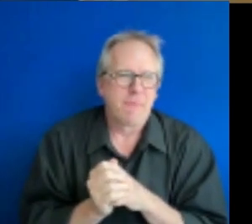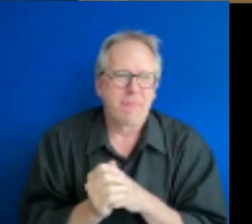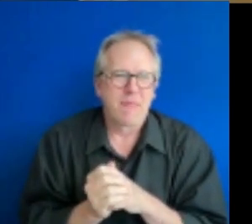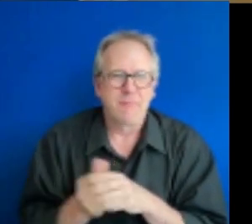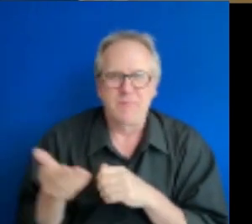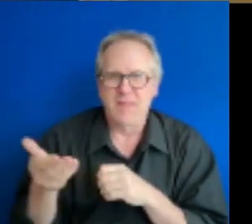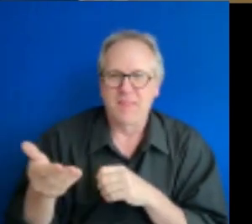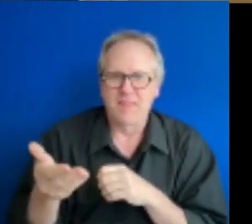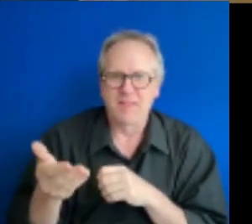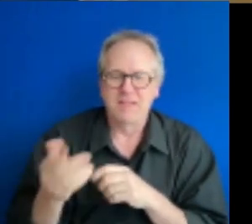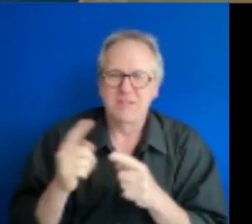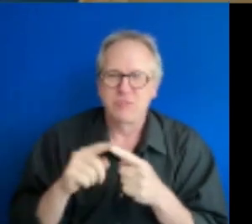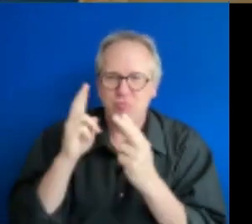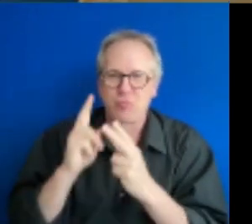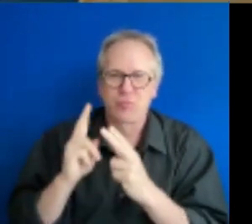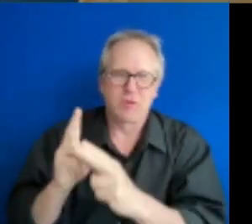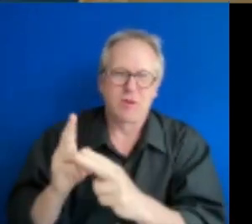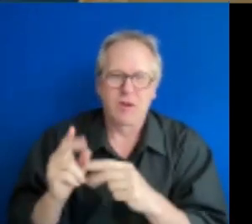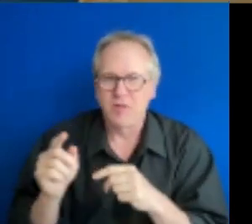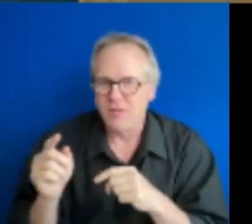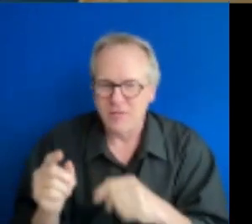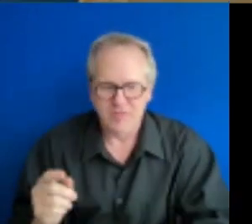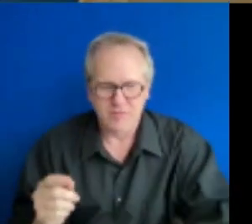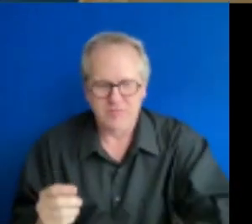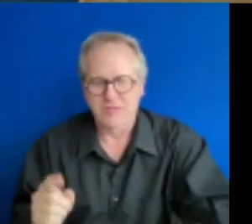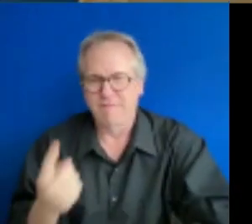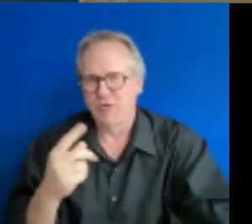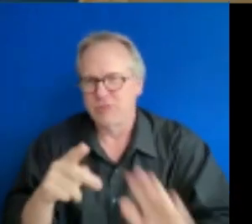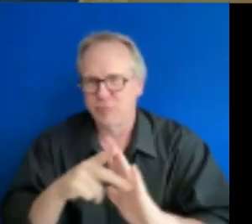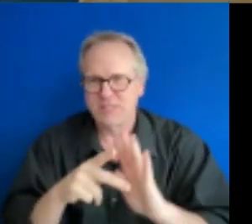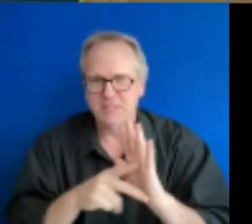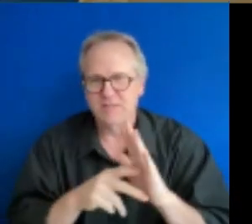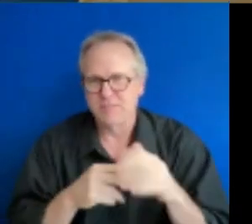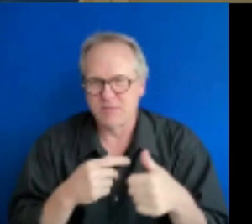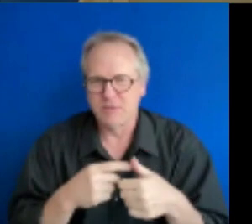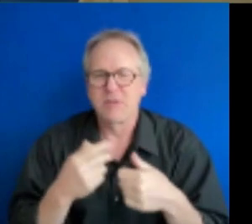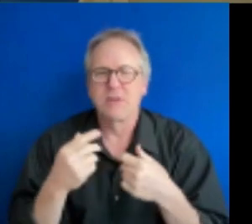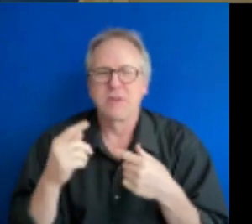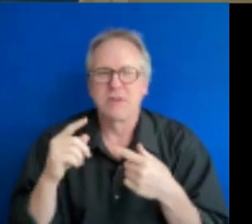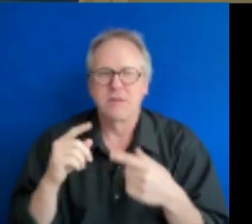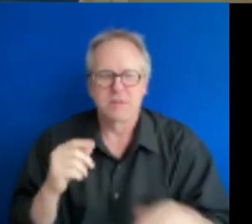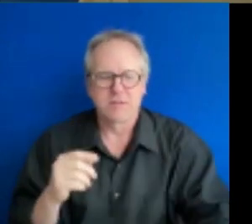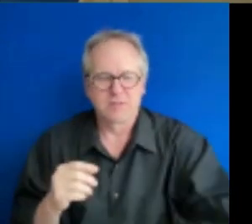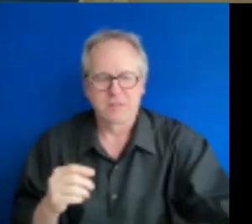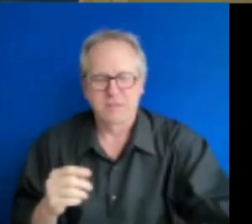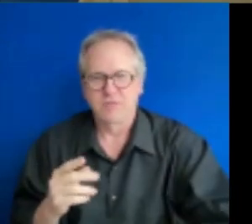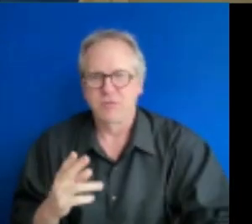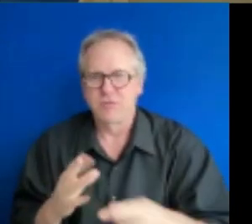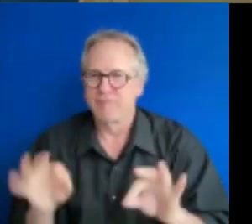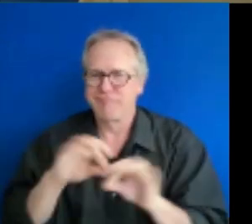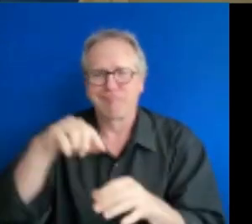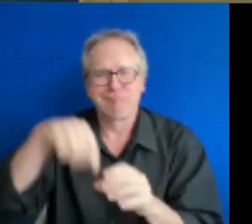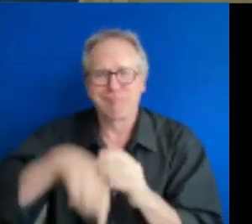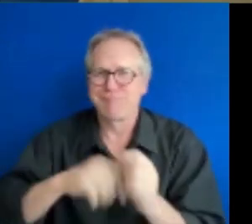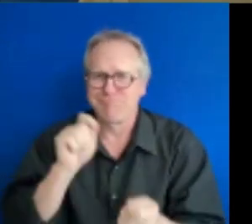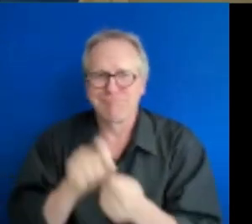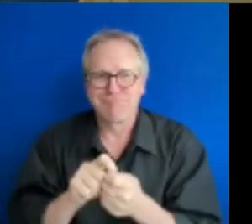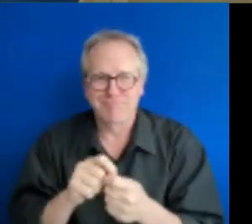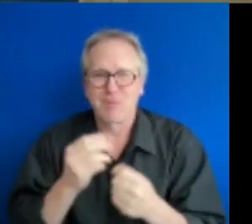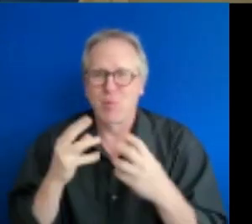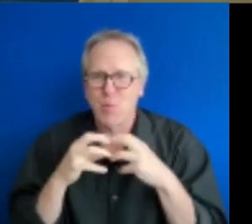is in honor of our first principle, for the inherent worth and dignity